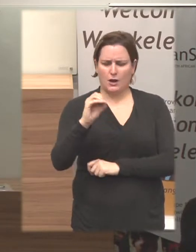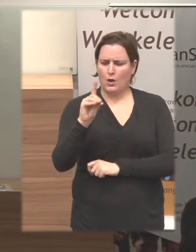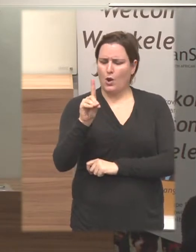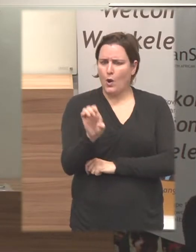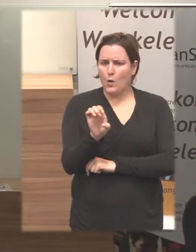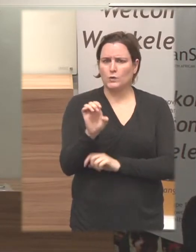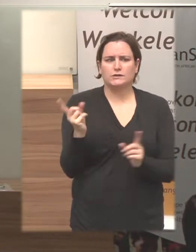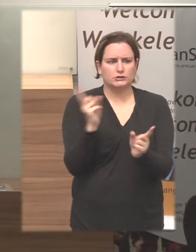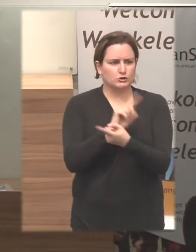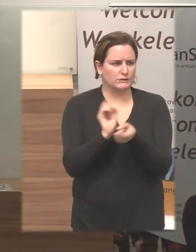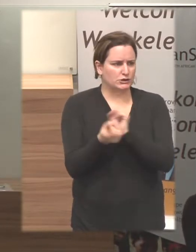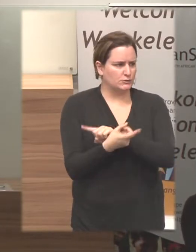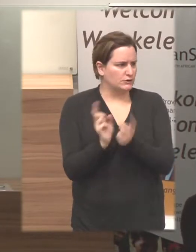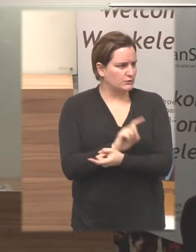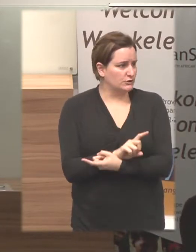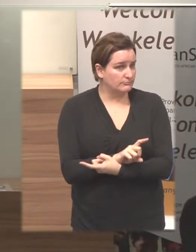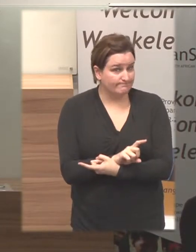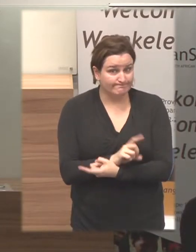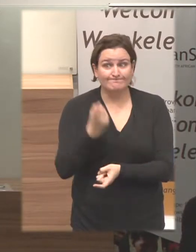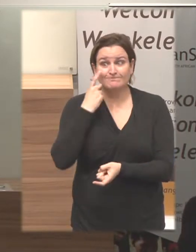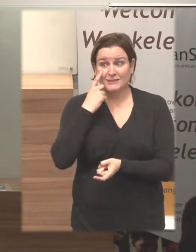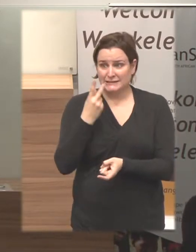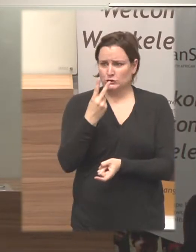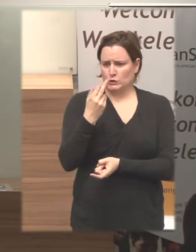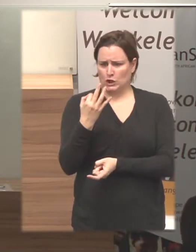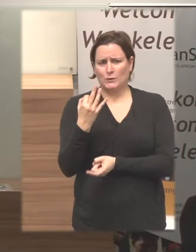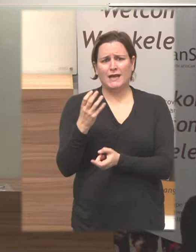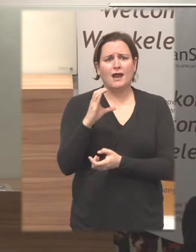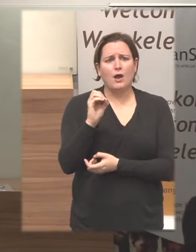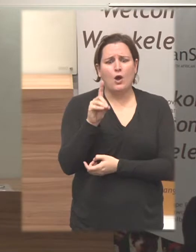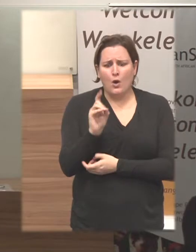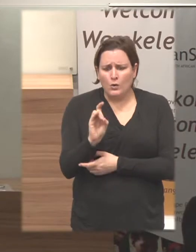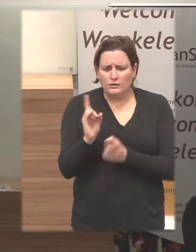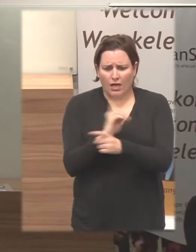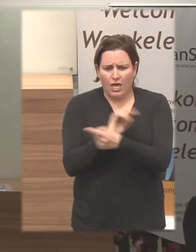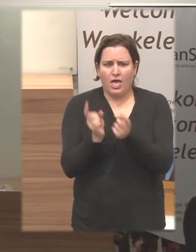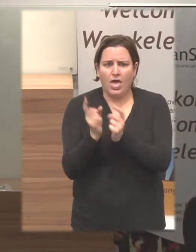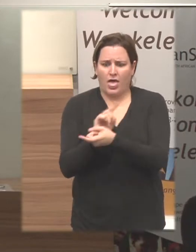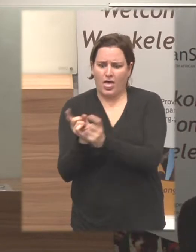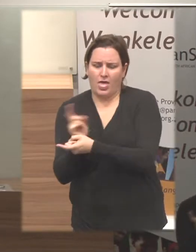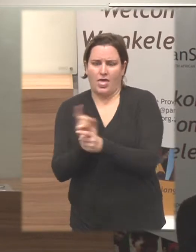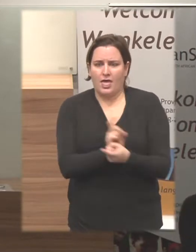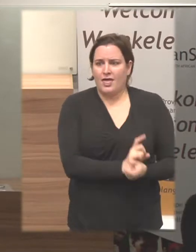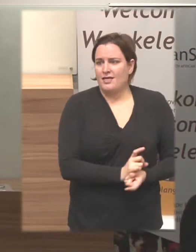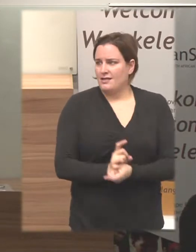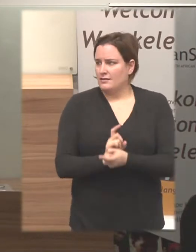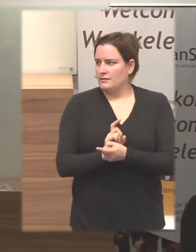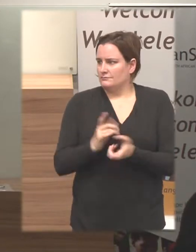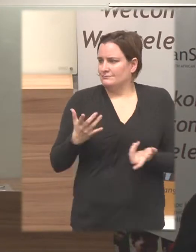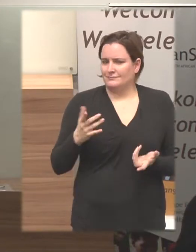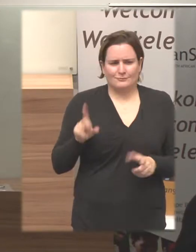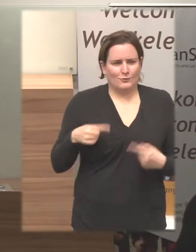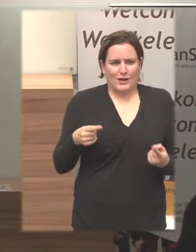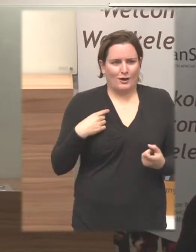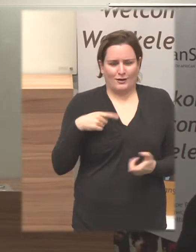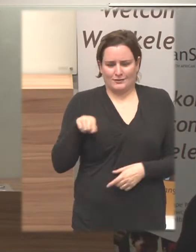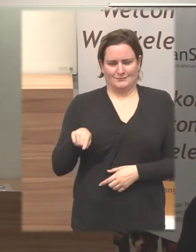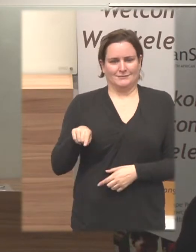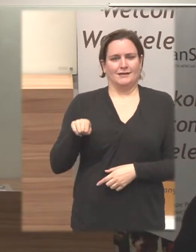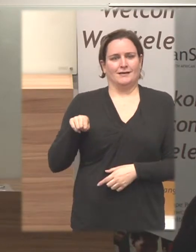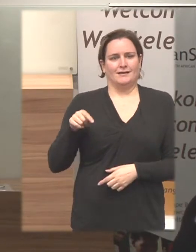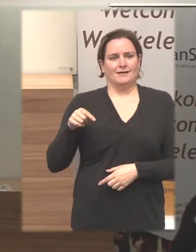3 codes and more, is no longer adequate to describe the language practices around us.